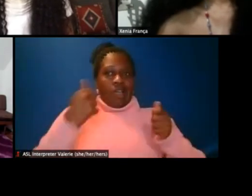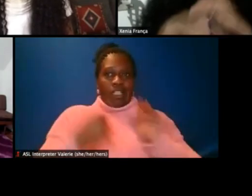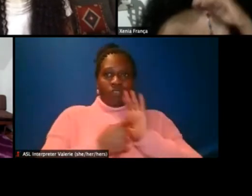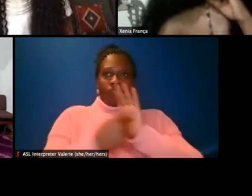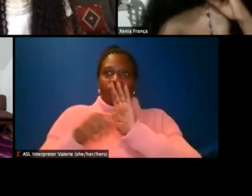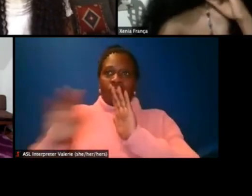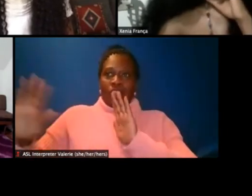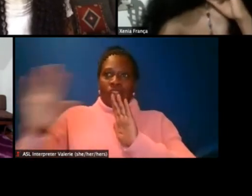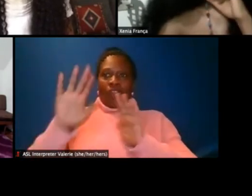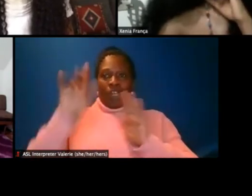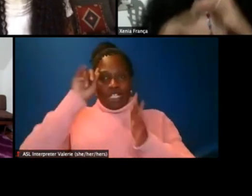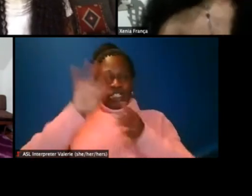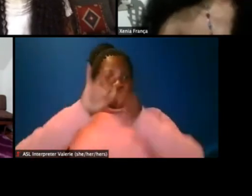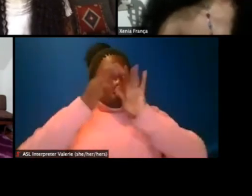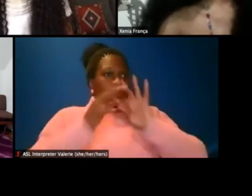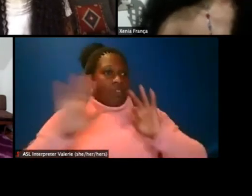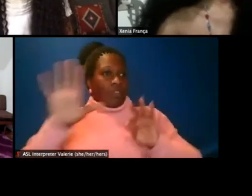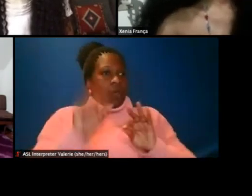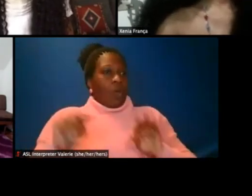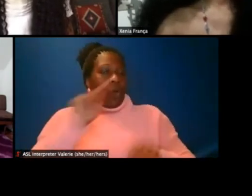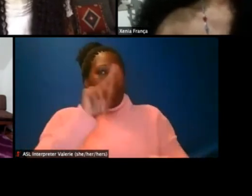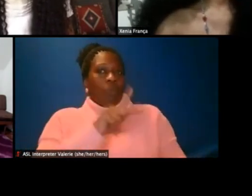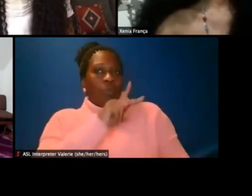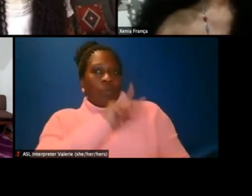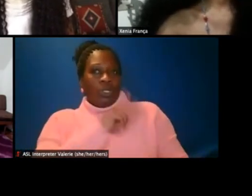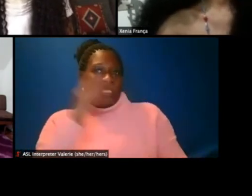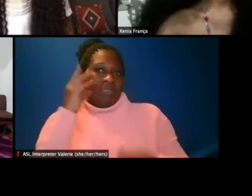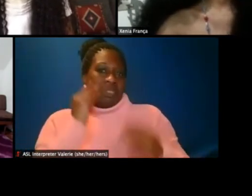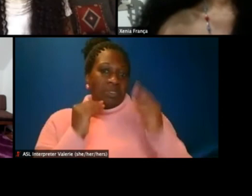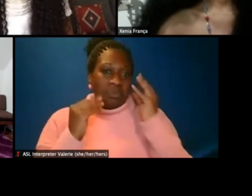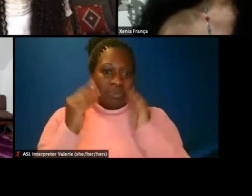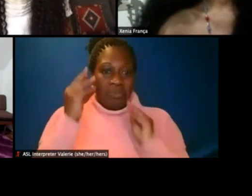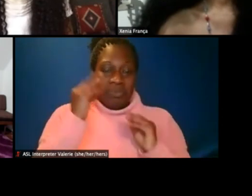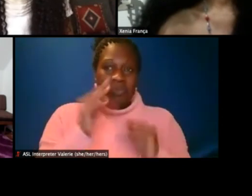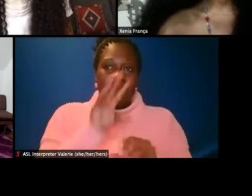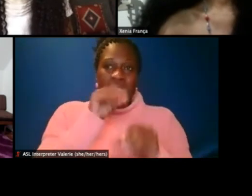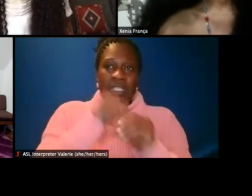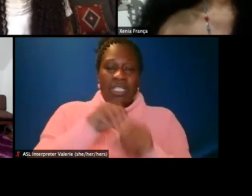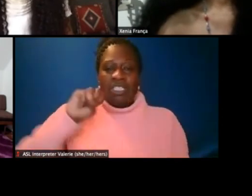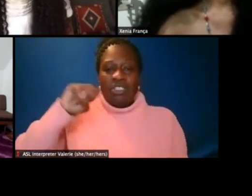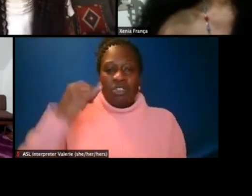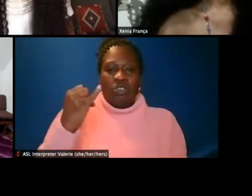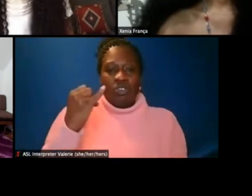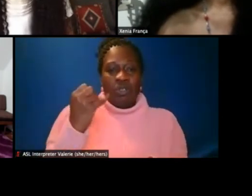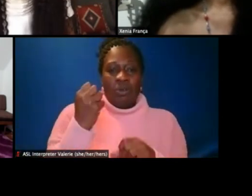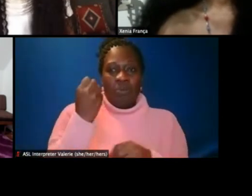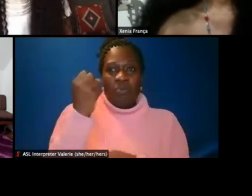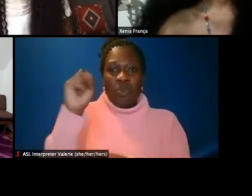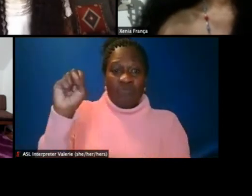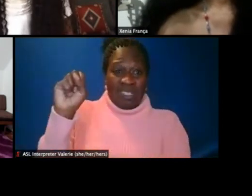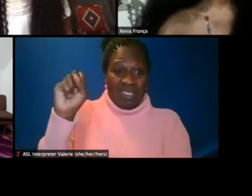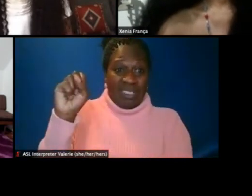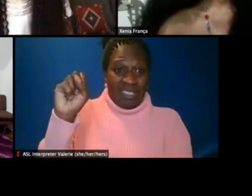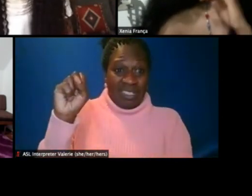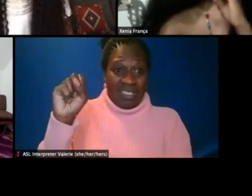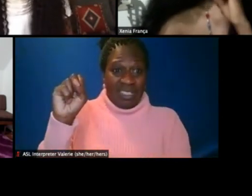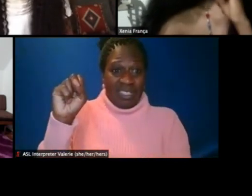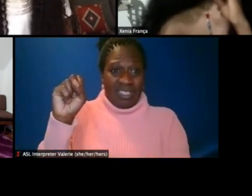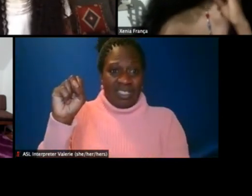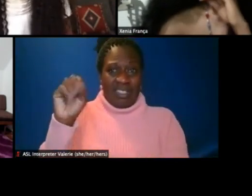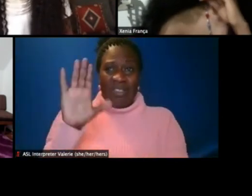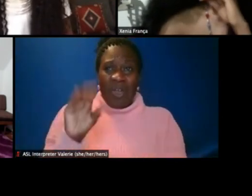showcase their interpretations of their own personal experiences within social justice movements, and or just their own